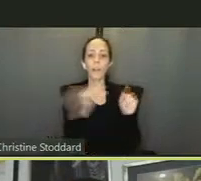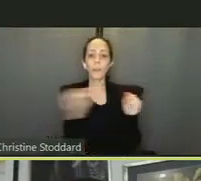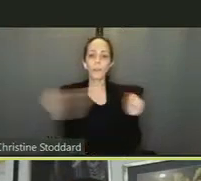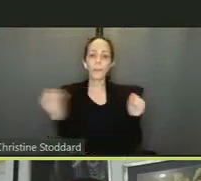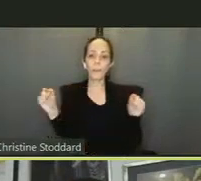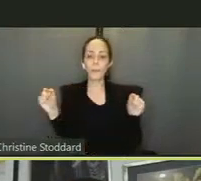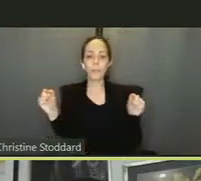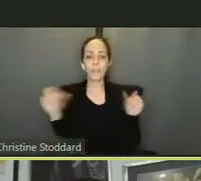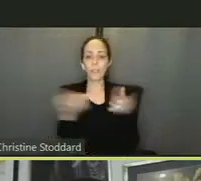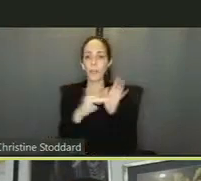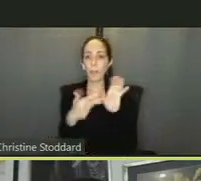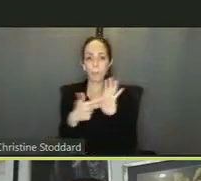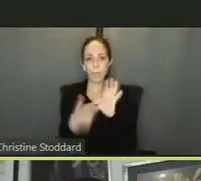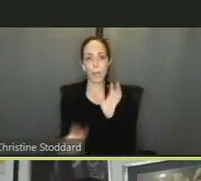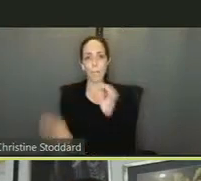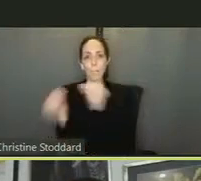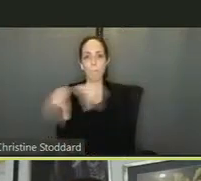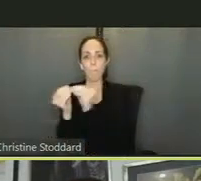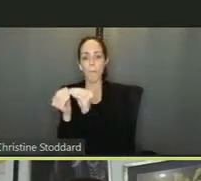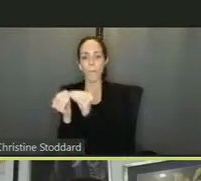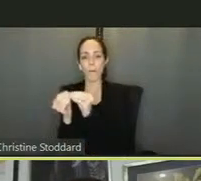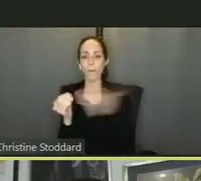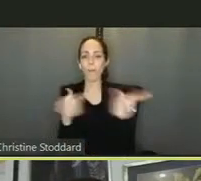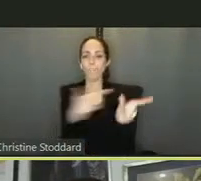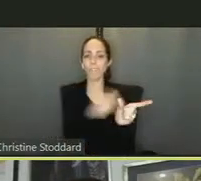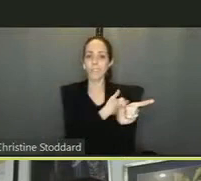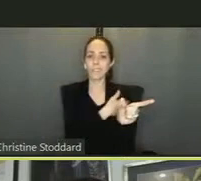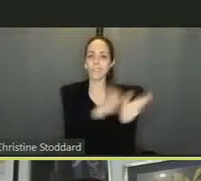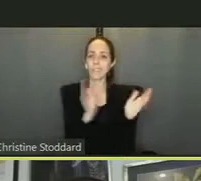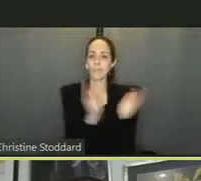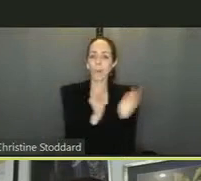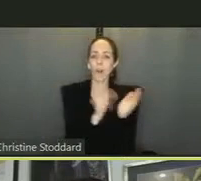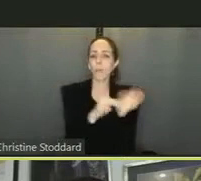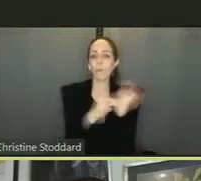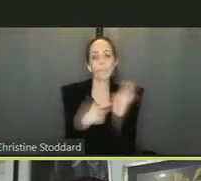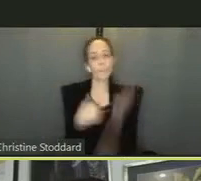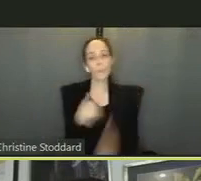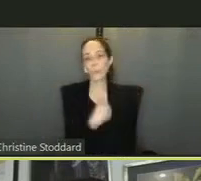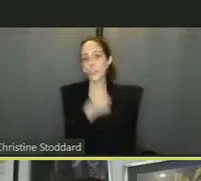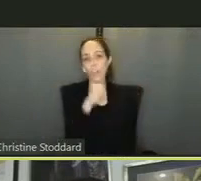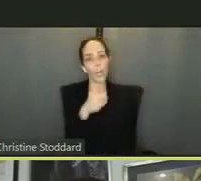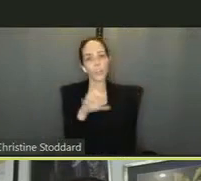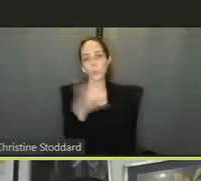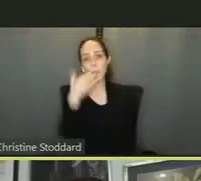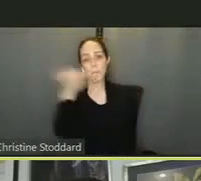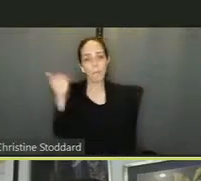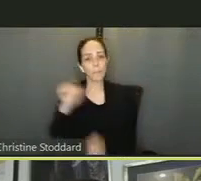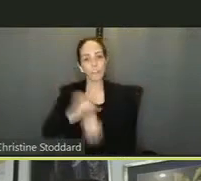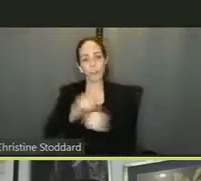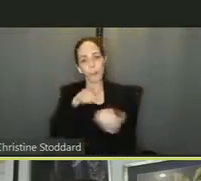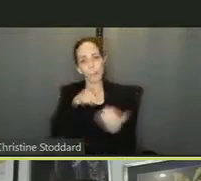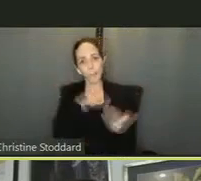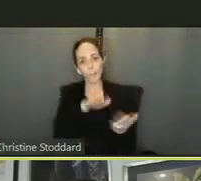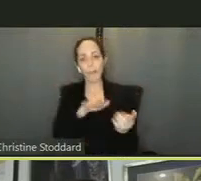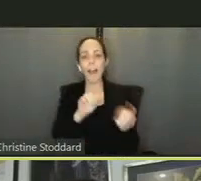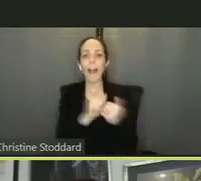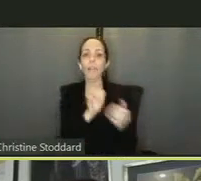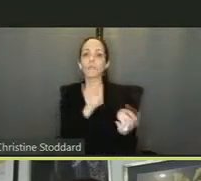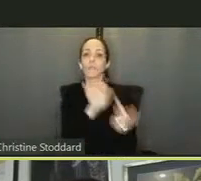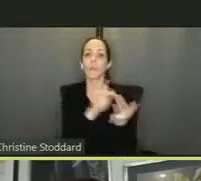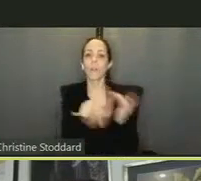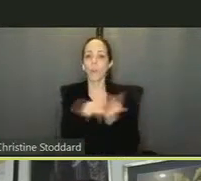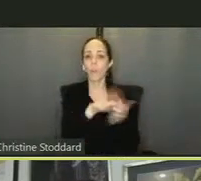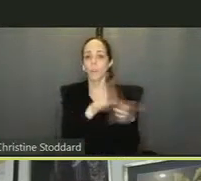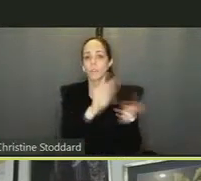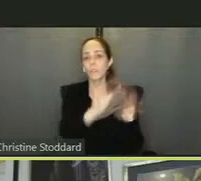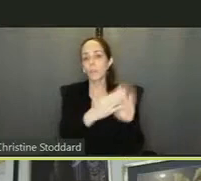the vaccination rate, that we're not doing a good job of really targeting the most vulnerable. And what are the reasons for this?